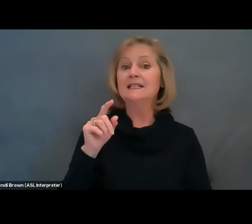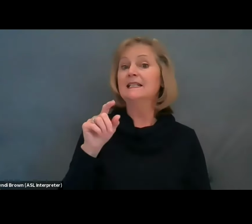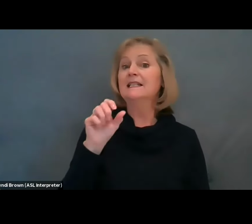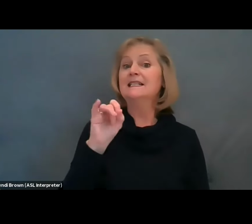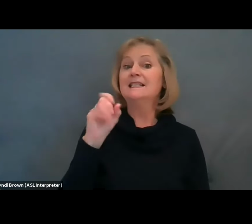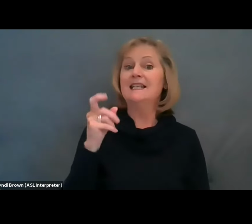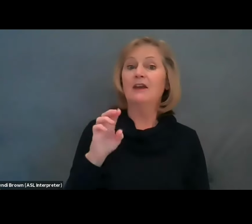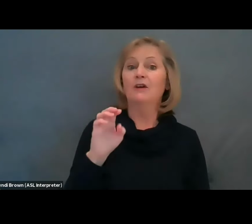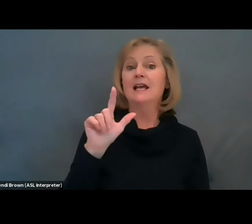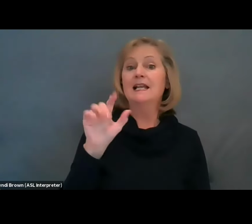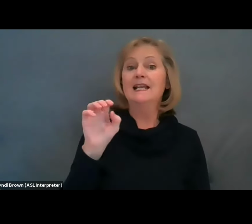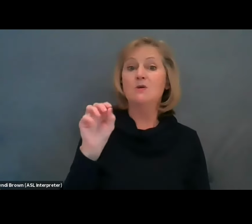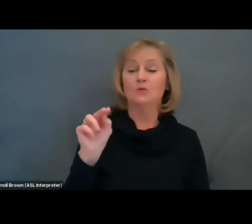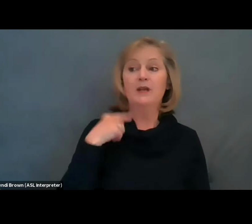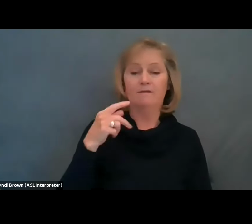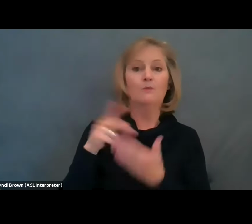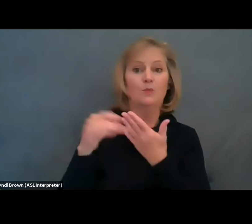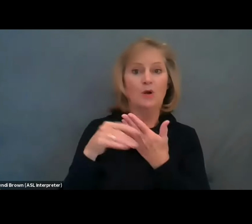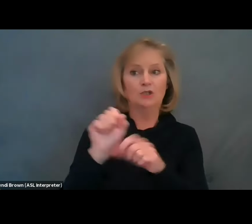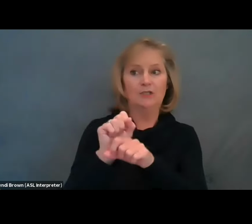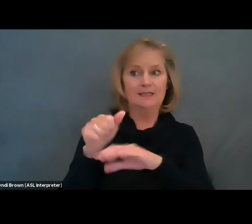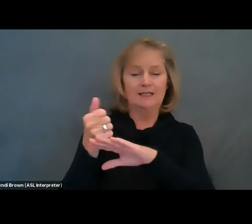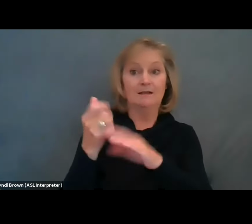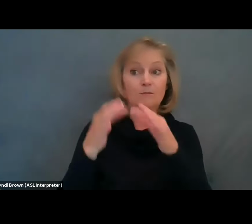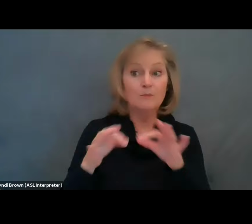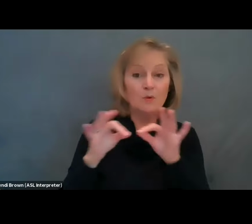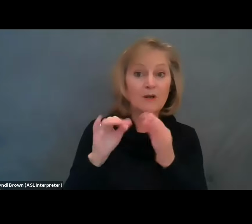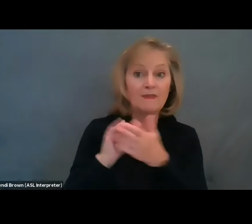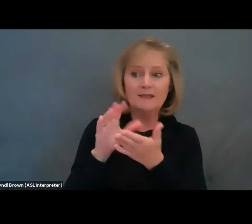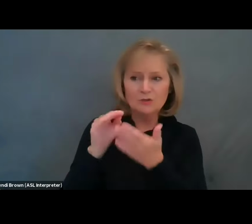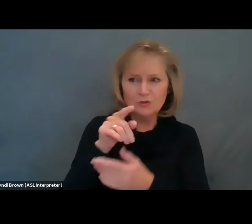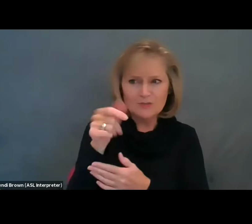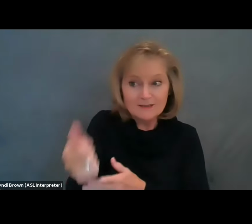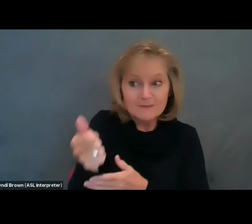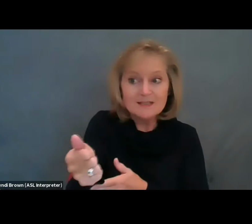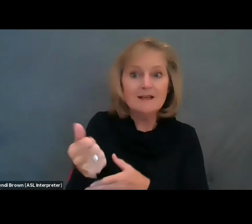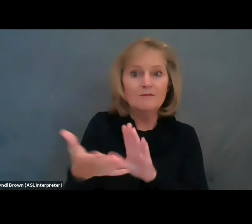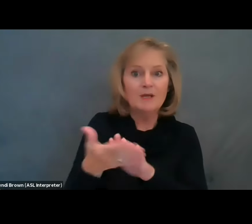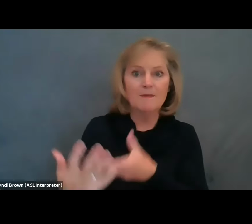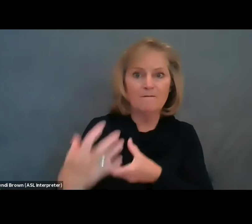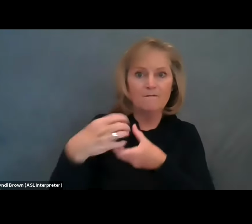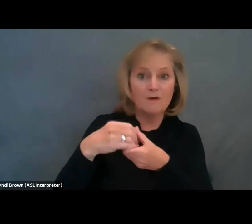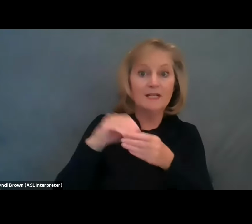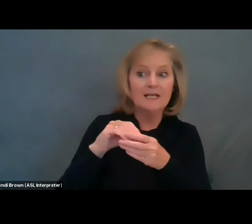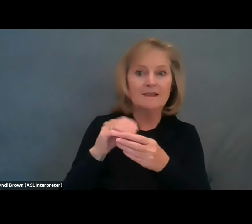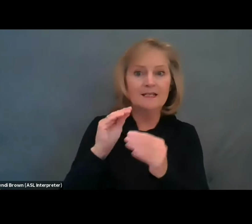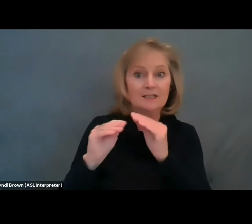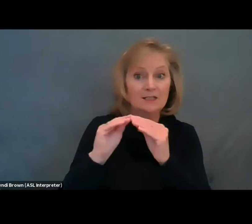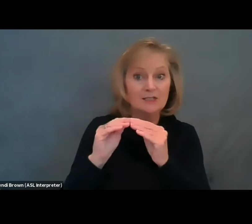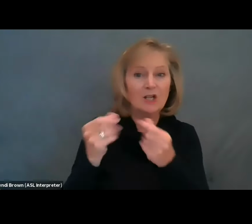we're working, and it's really important for us that the students themselves get involved in the